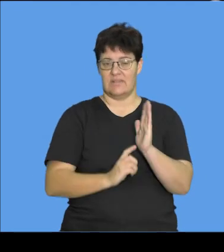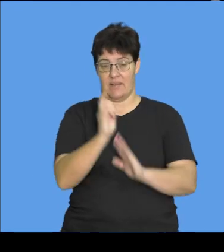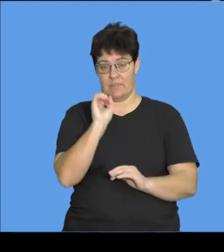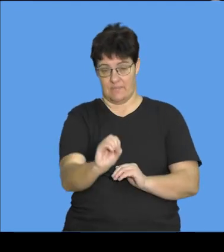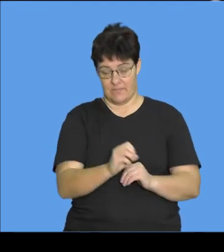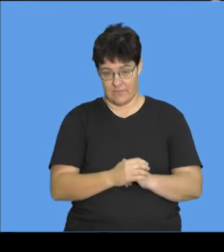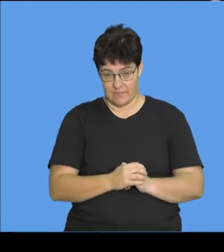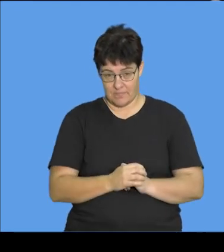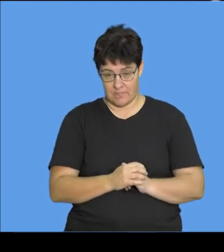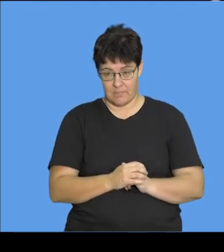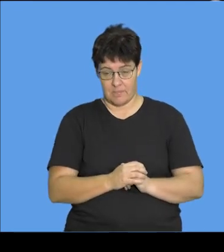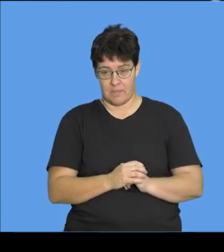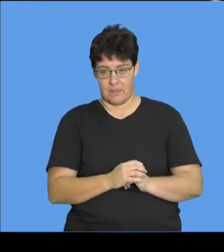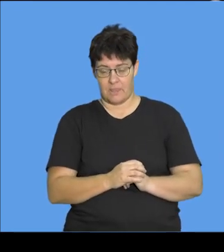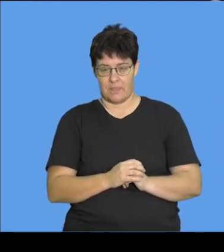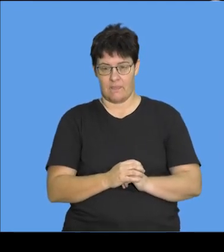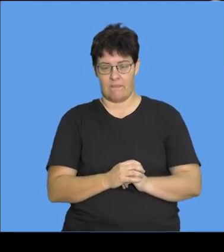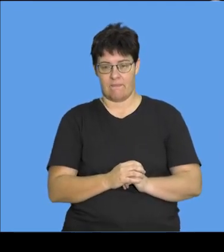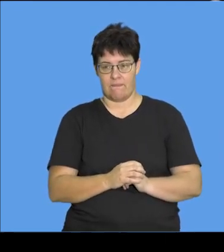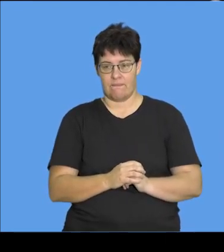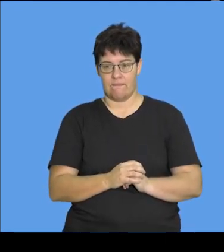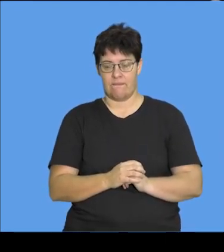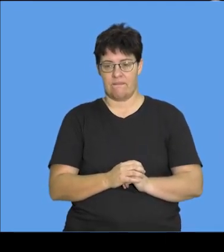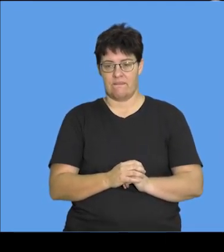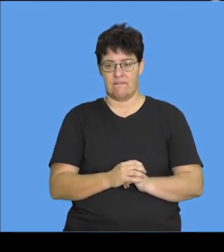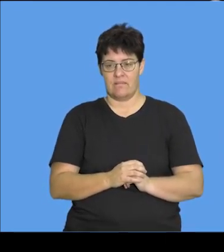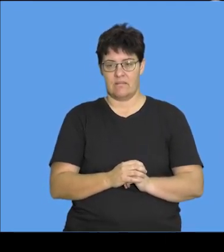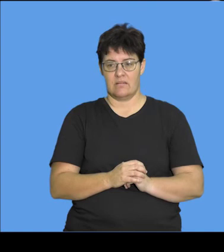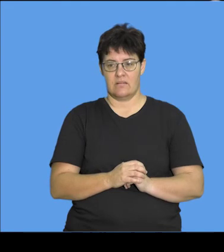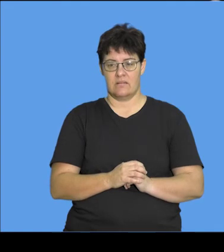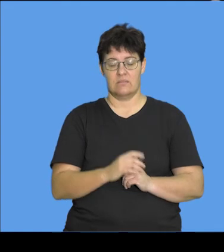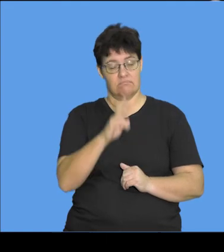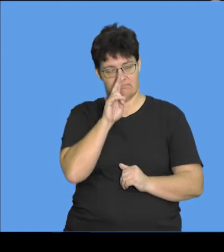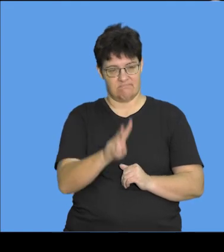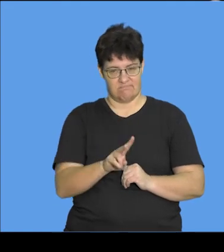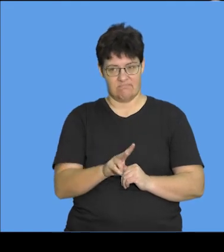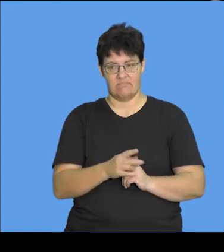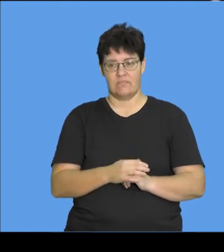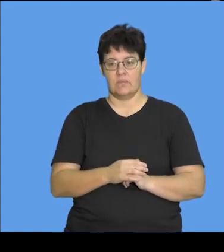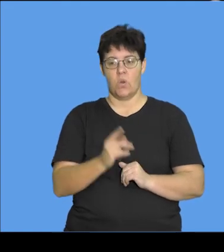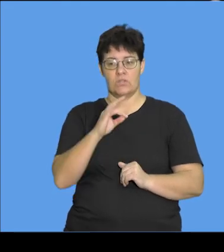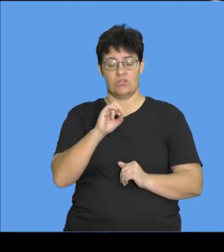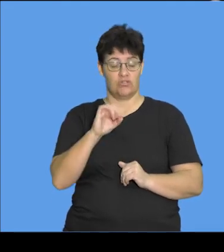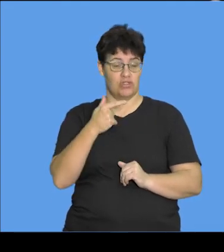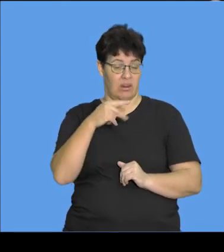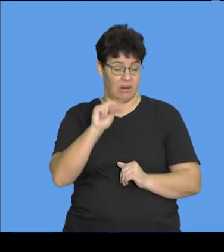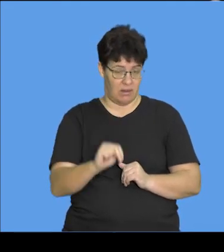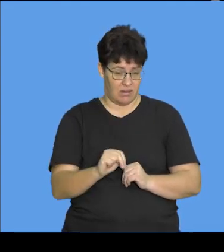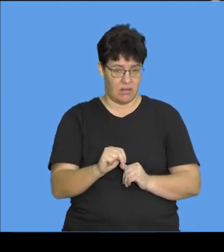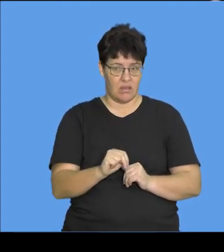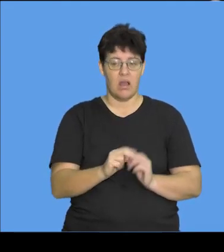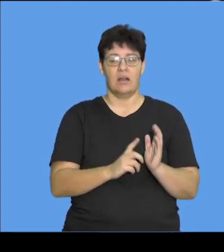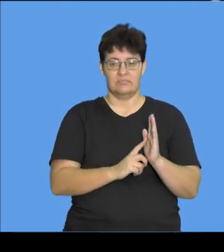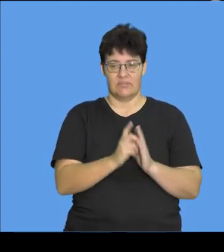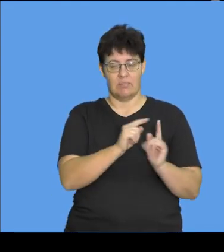Okay, and we clearly see that in this image here, as I mentioned, that estrogen increases and we see that